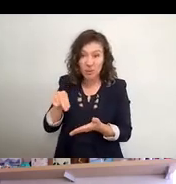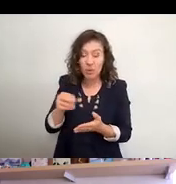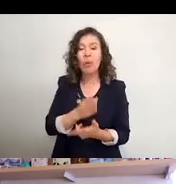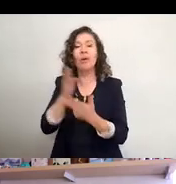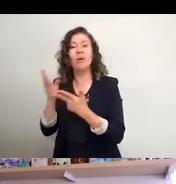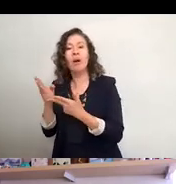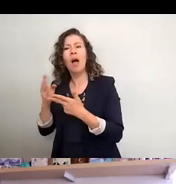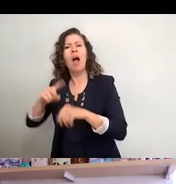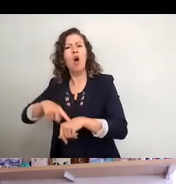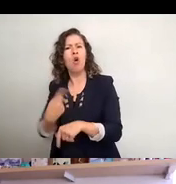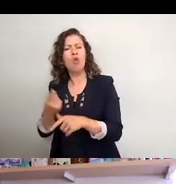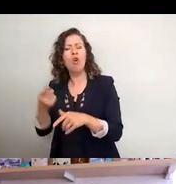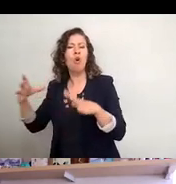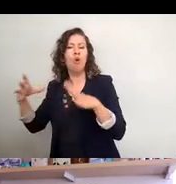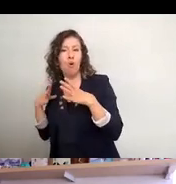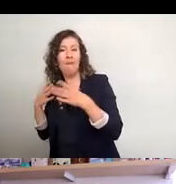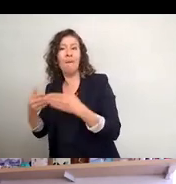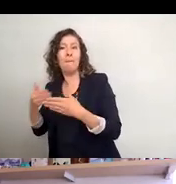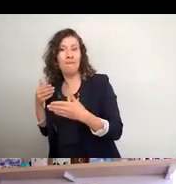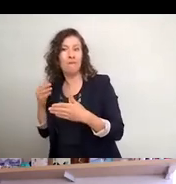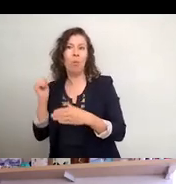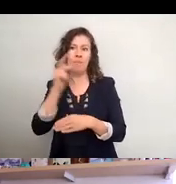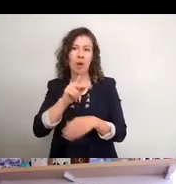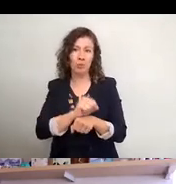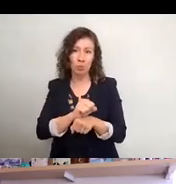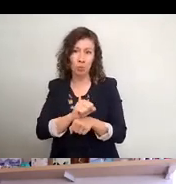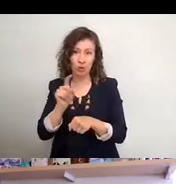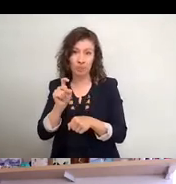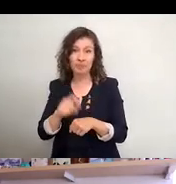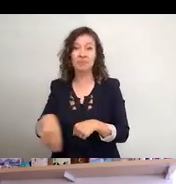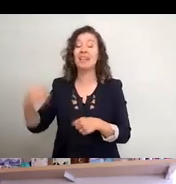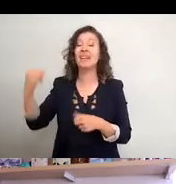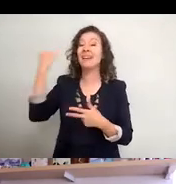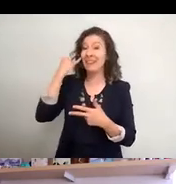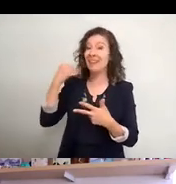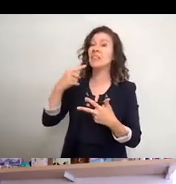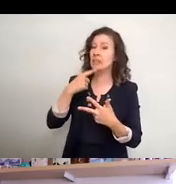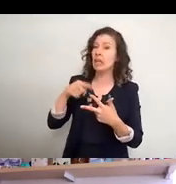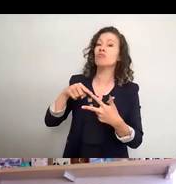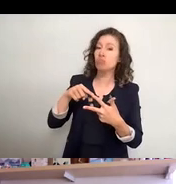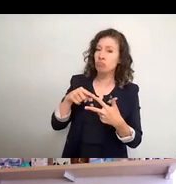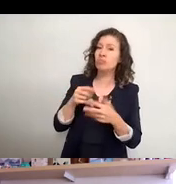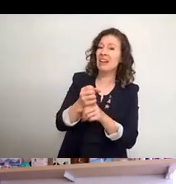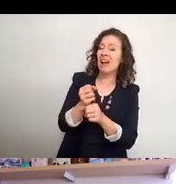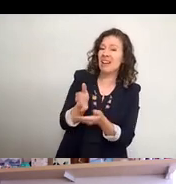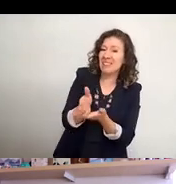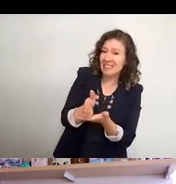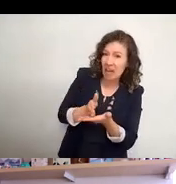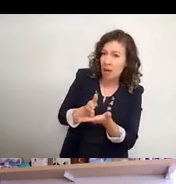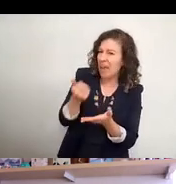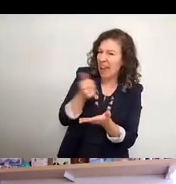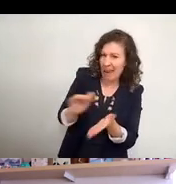before returning to work. Now, if mothers reported any sort of monetary compensation during their leave, they